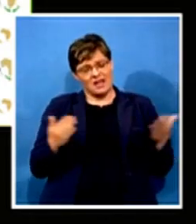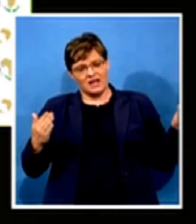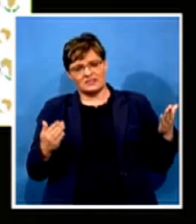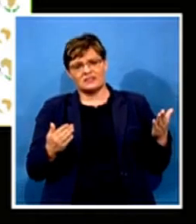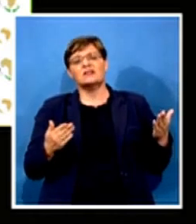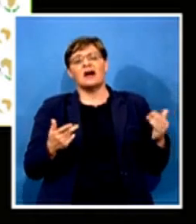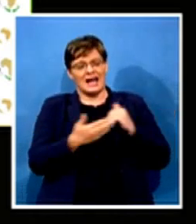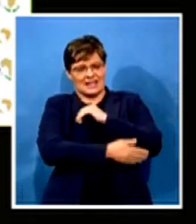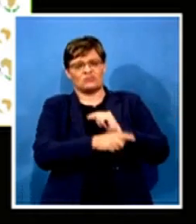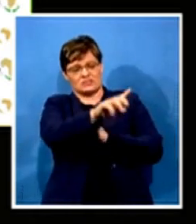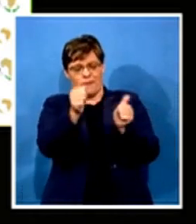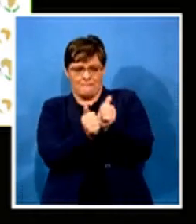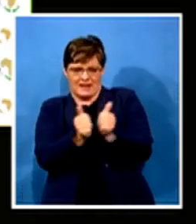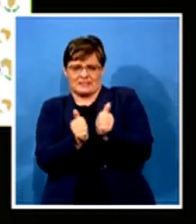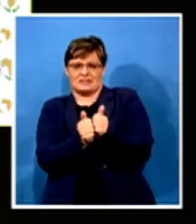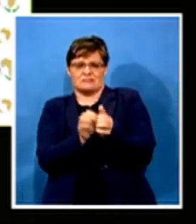delivery systems of the vaccines.